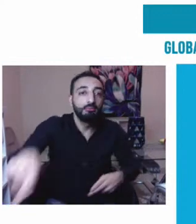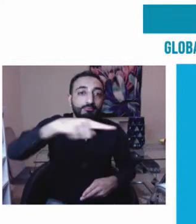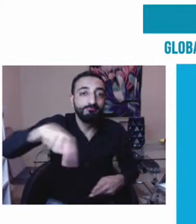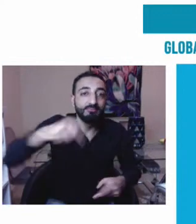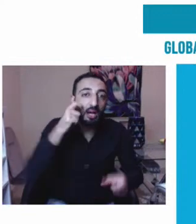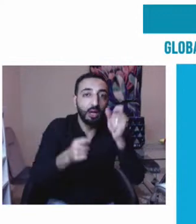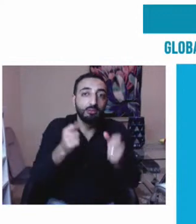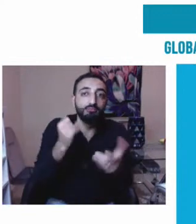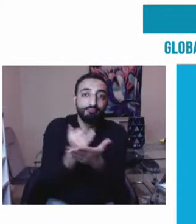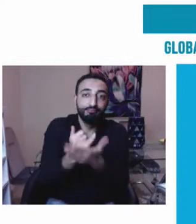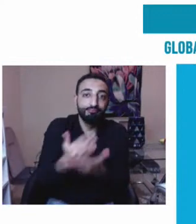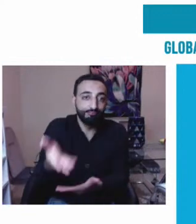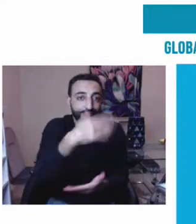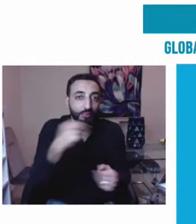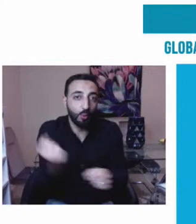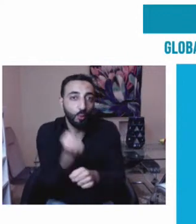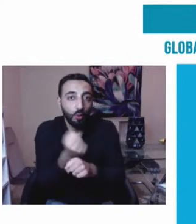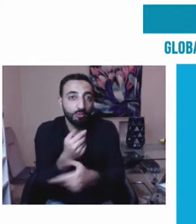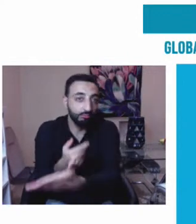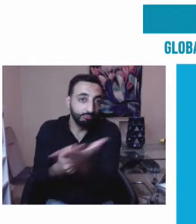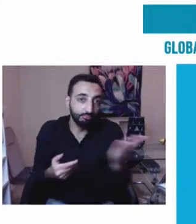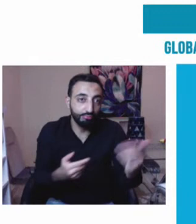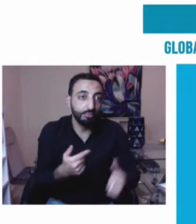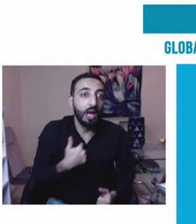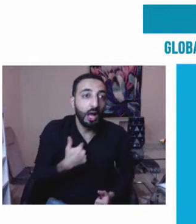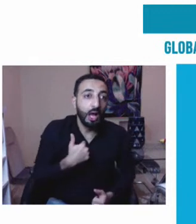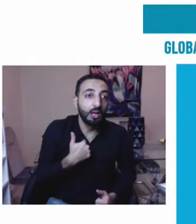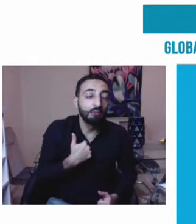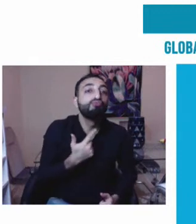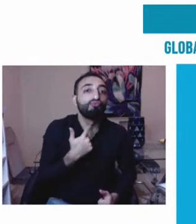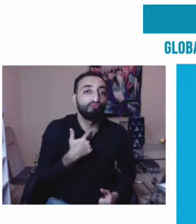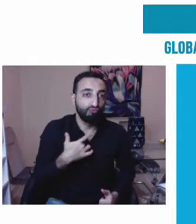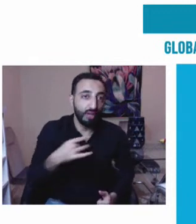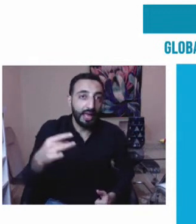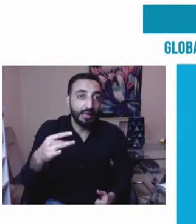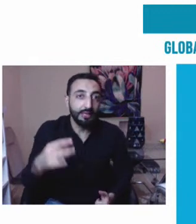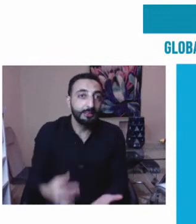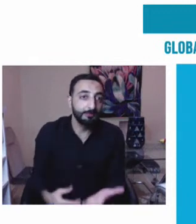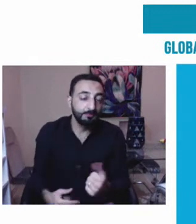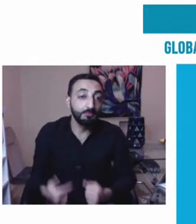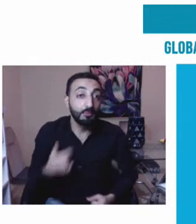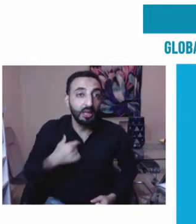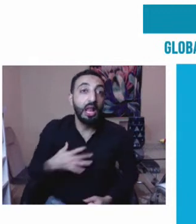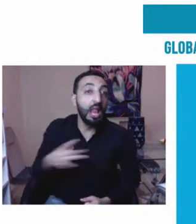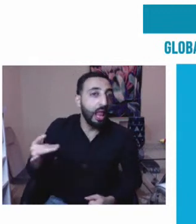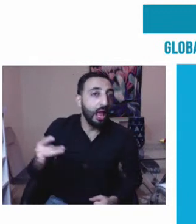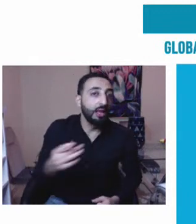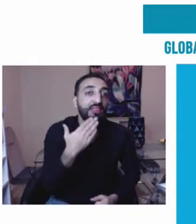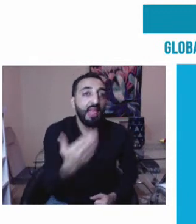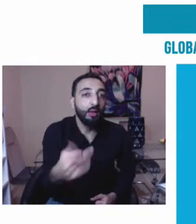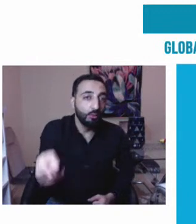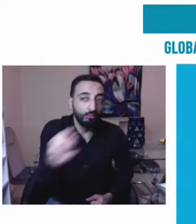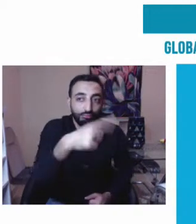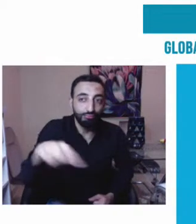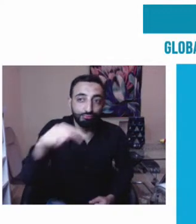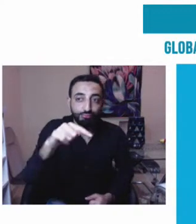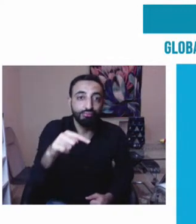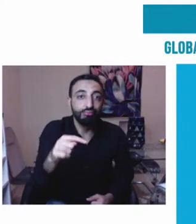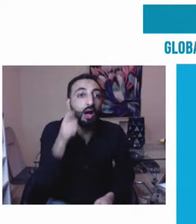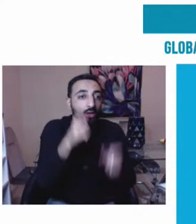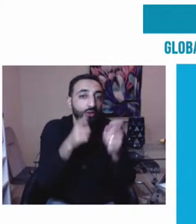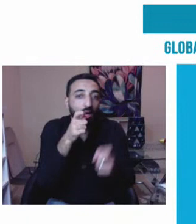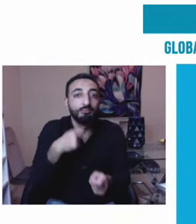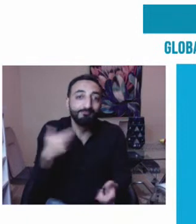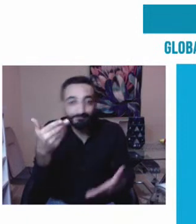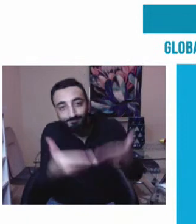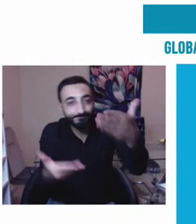Foundation, UNICEF, and co-sponsors of this session, the permanent missions of Sweden and the Dominican Republic to the United Nations. We